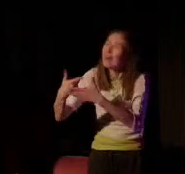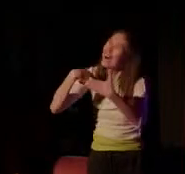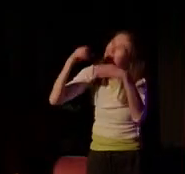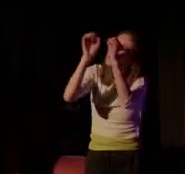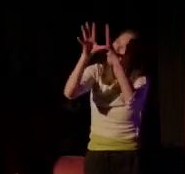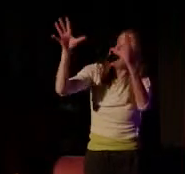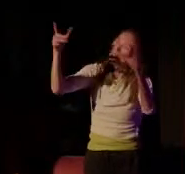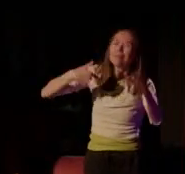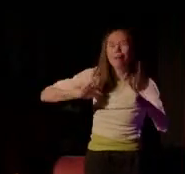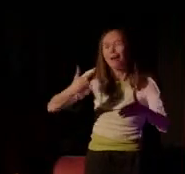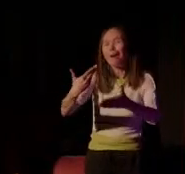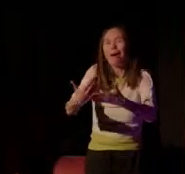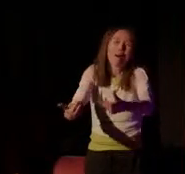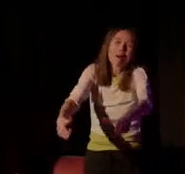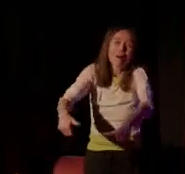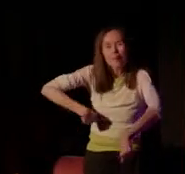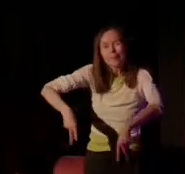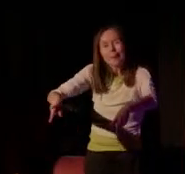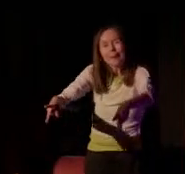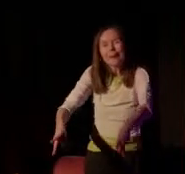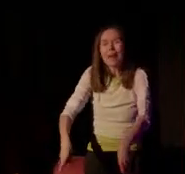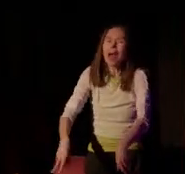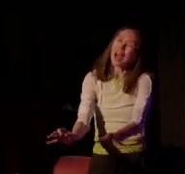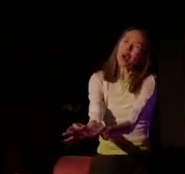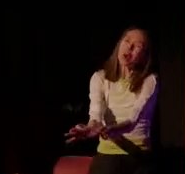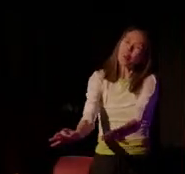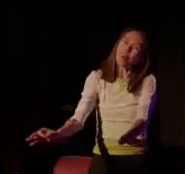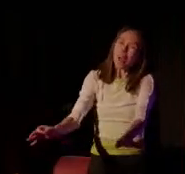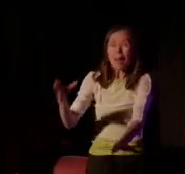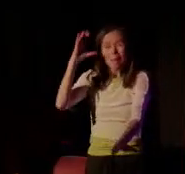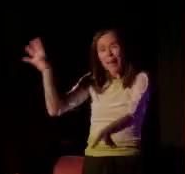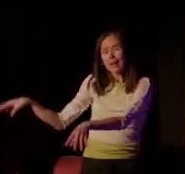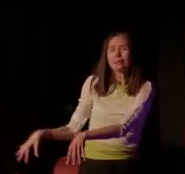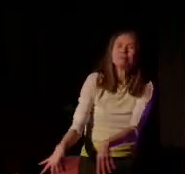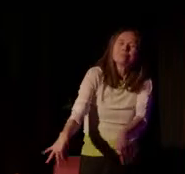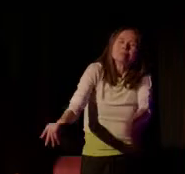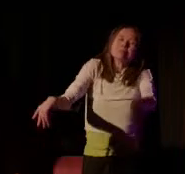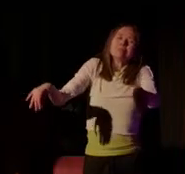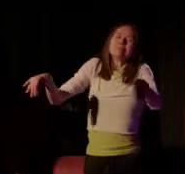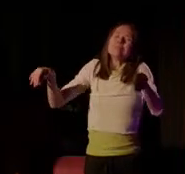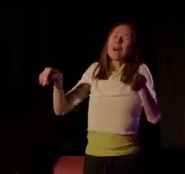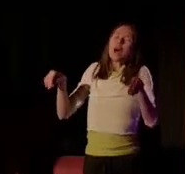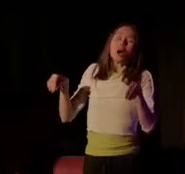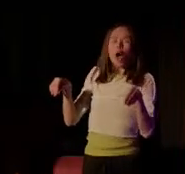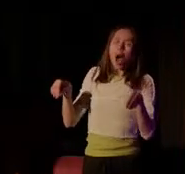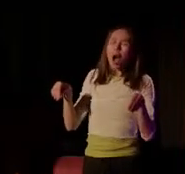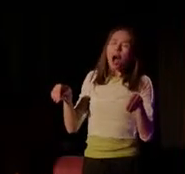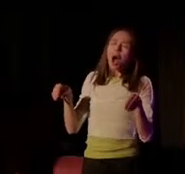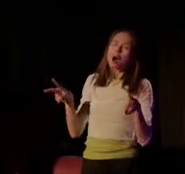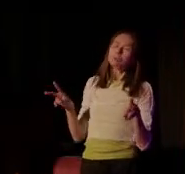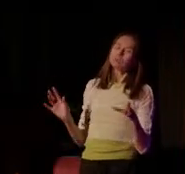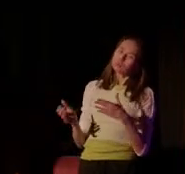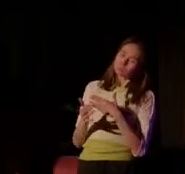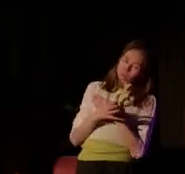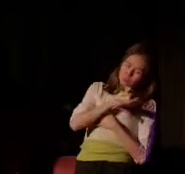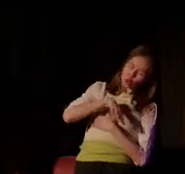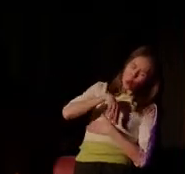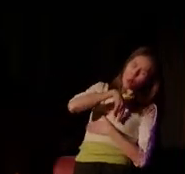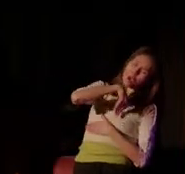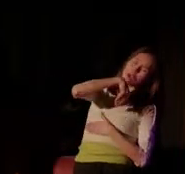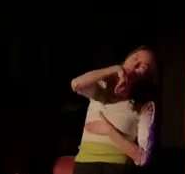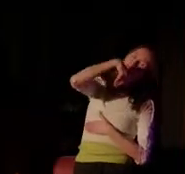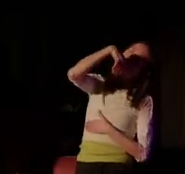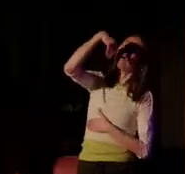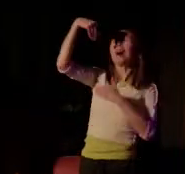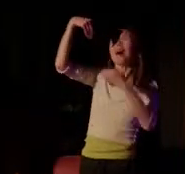lie close to her honest bones. But now some hitman will put on my shroud and bury